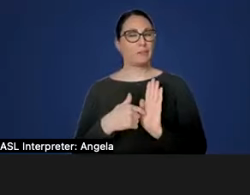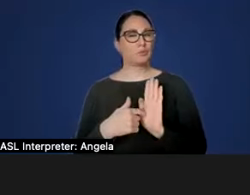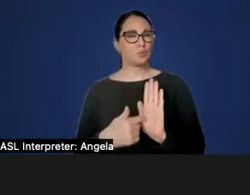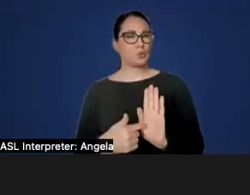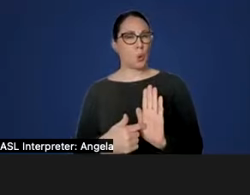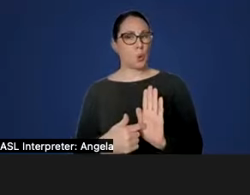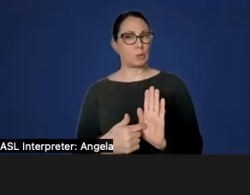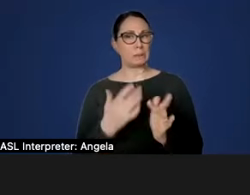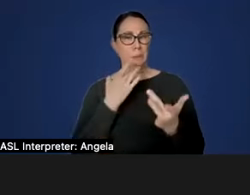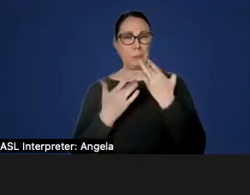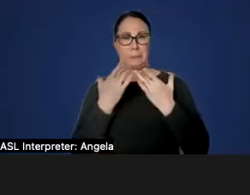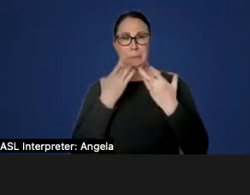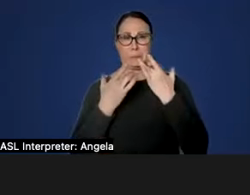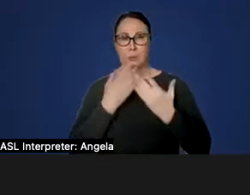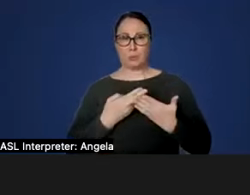resources that we have